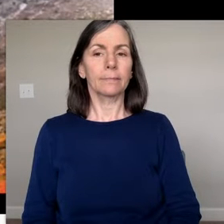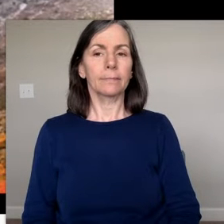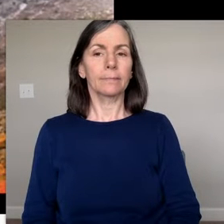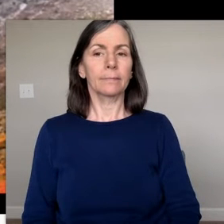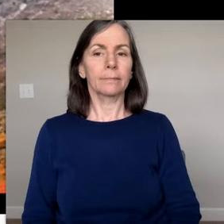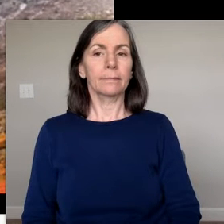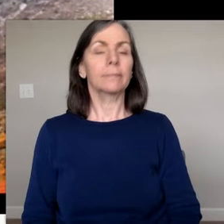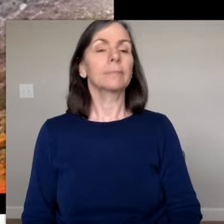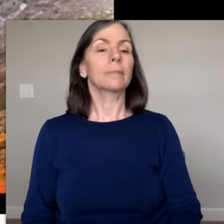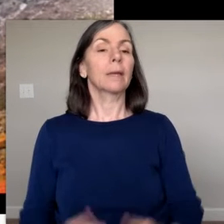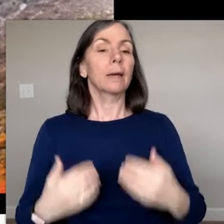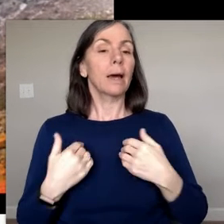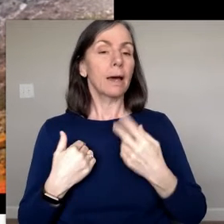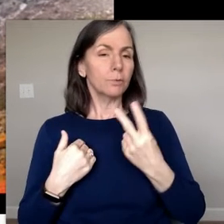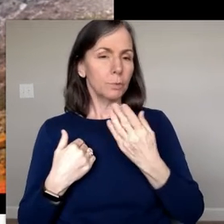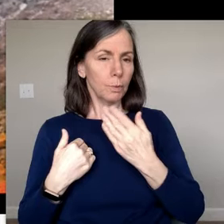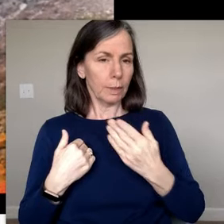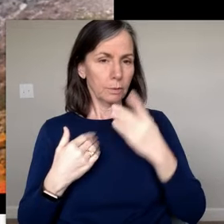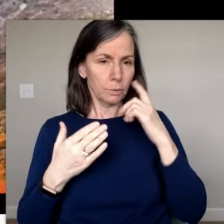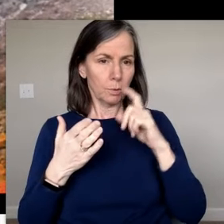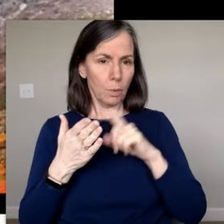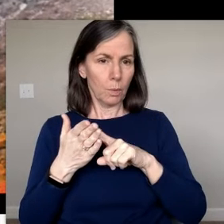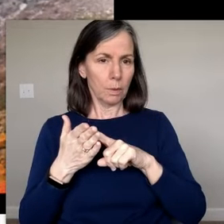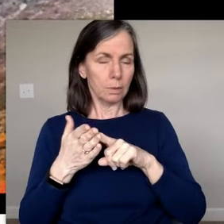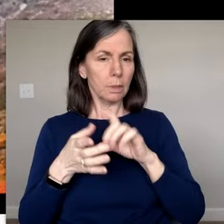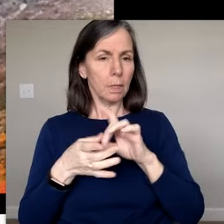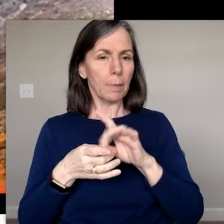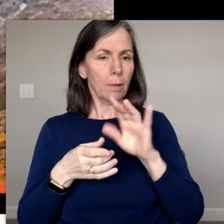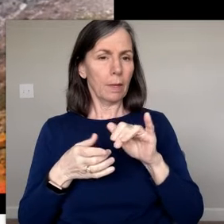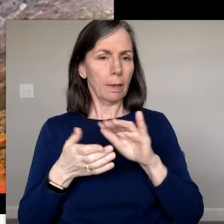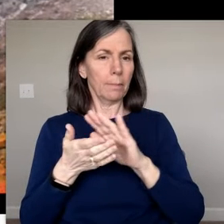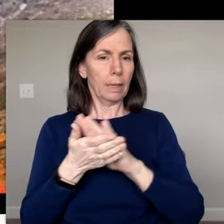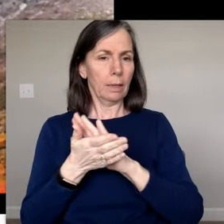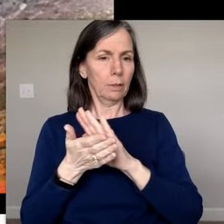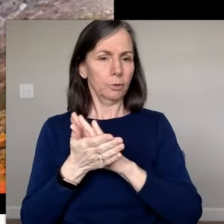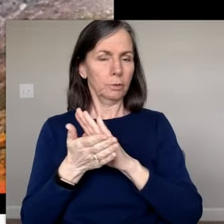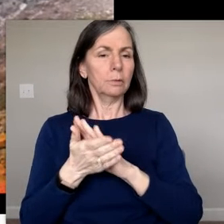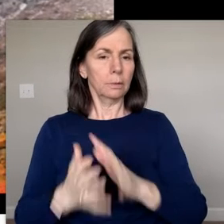So there are 2 things that you should notice about this page.